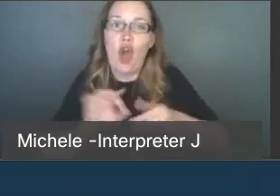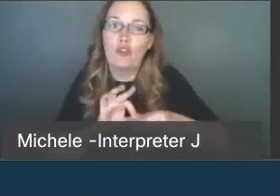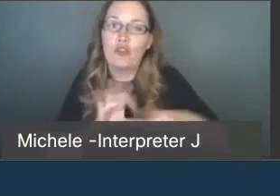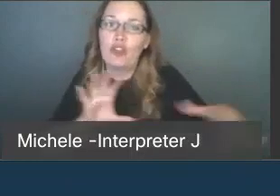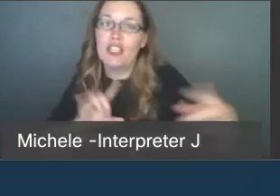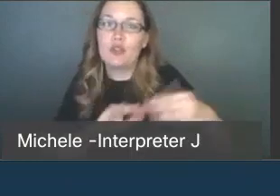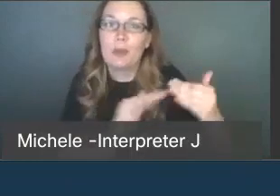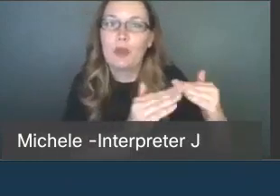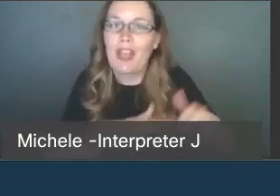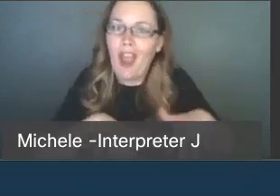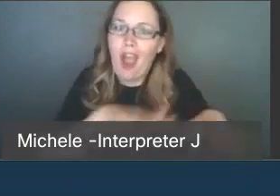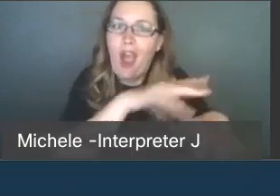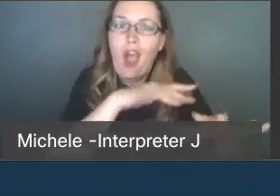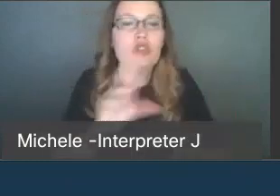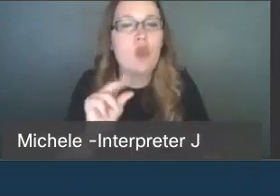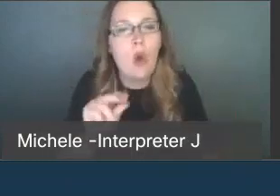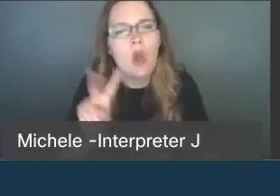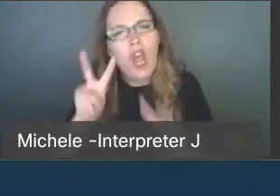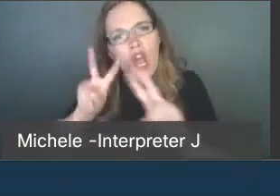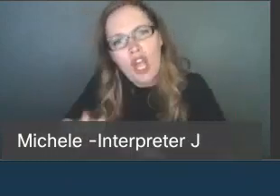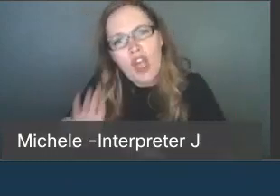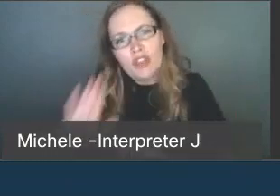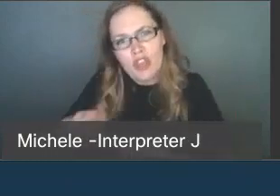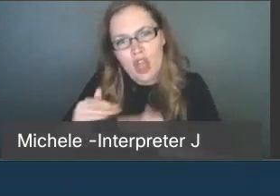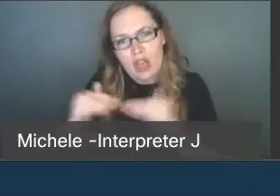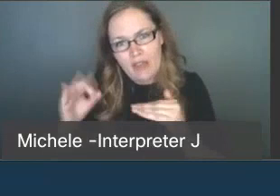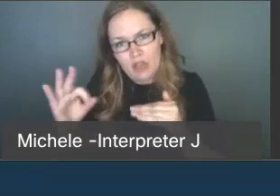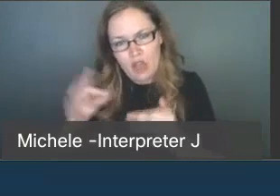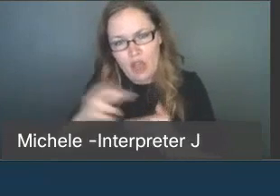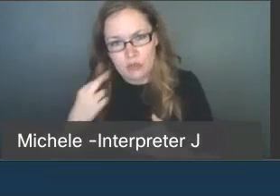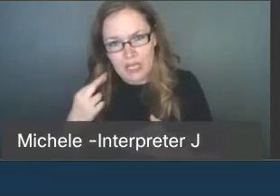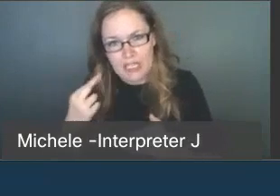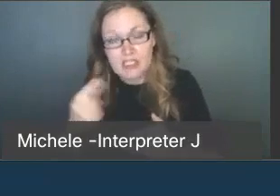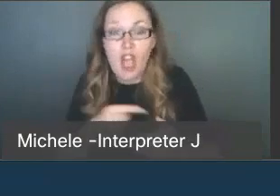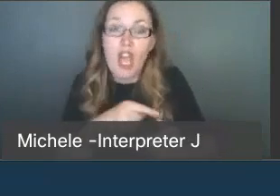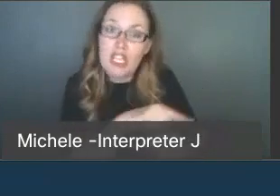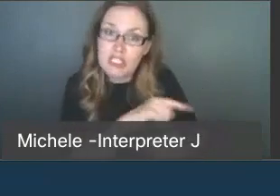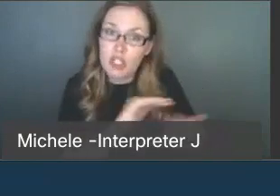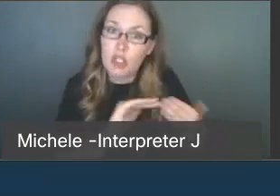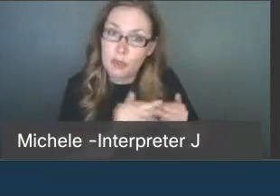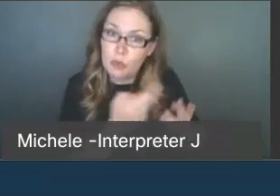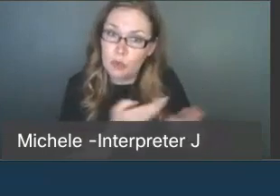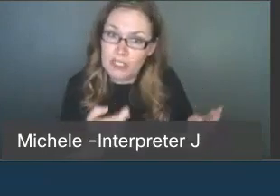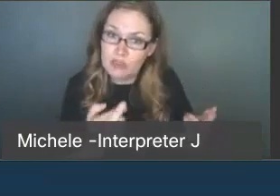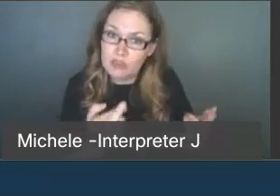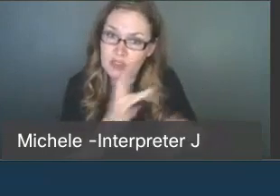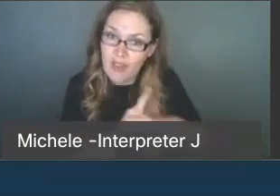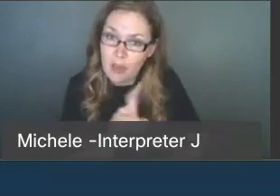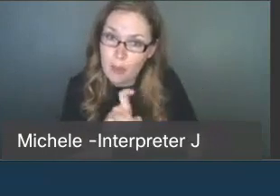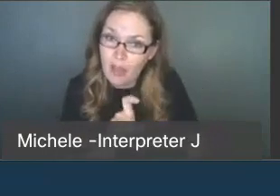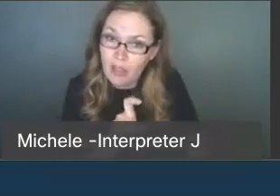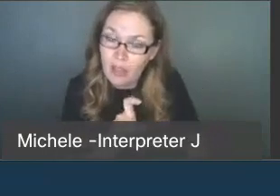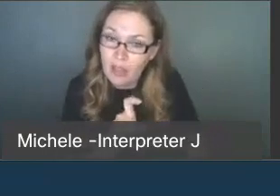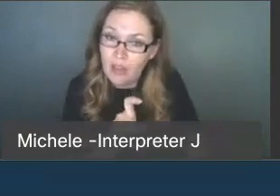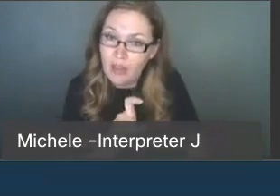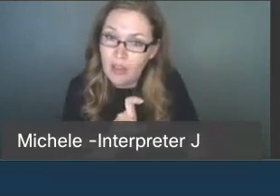what that level of risk is and whether or not there are community resources available to manage that identified level of risk. If that